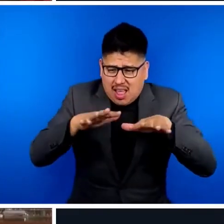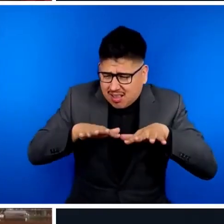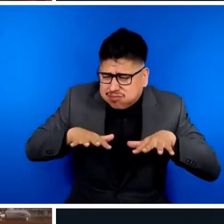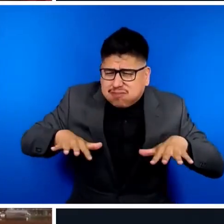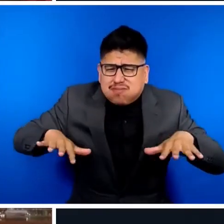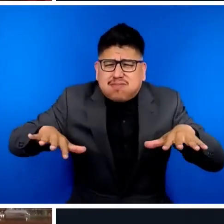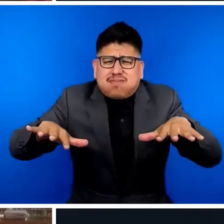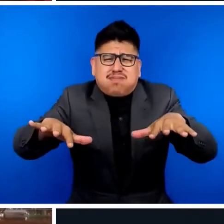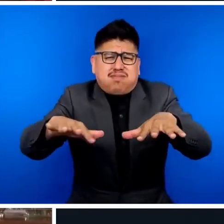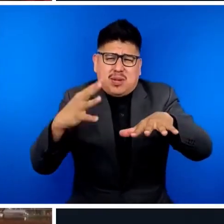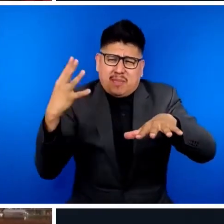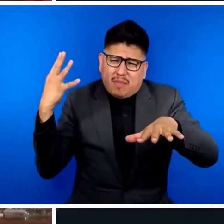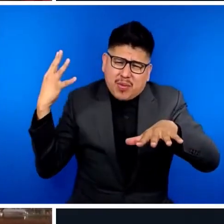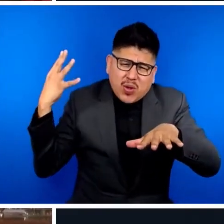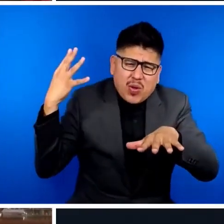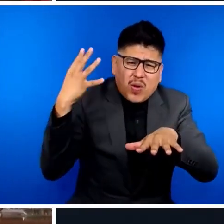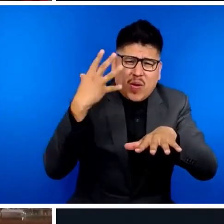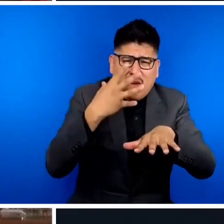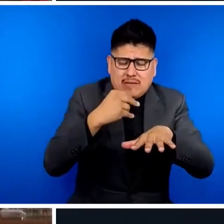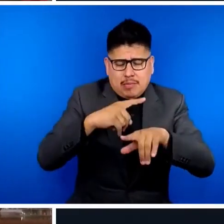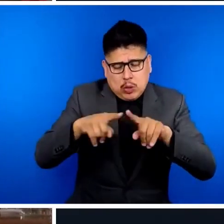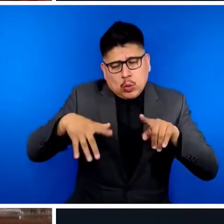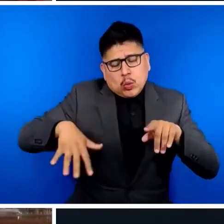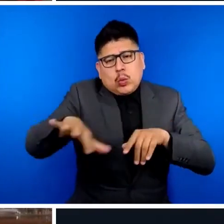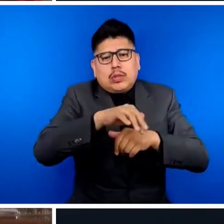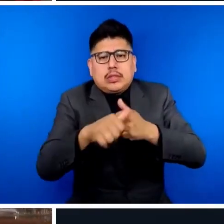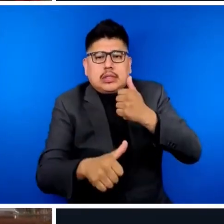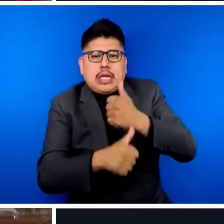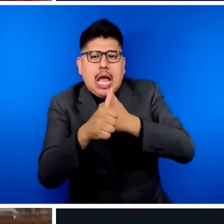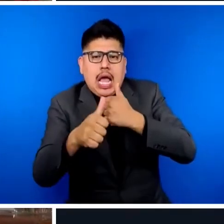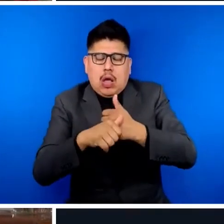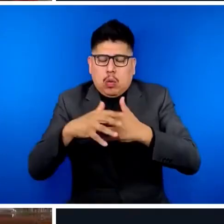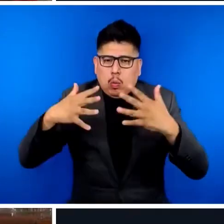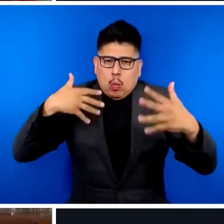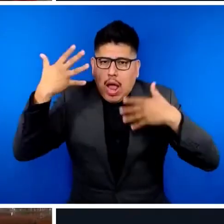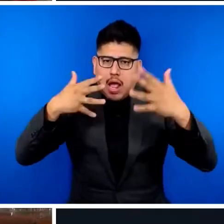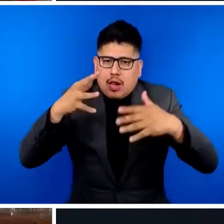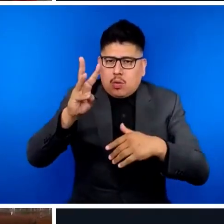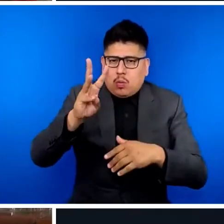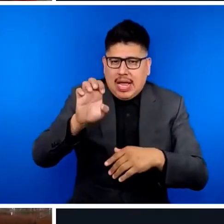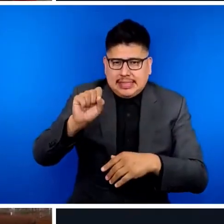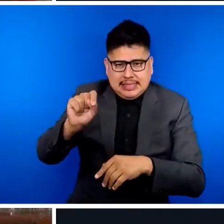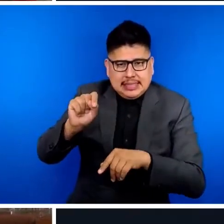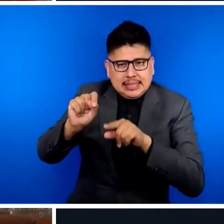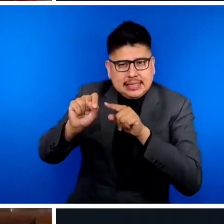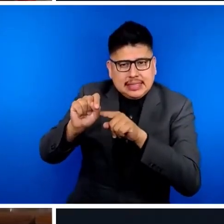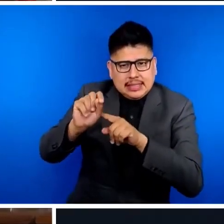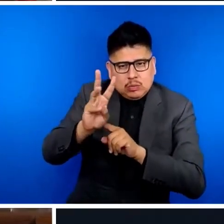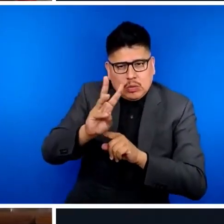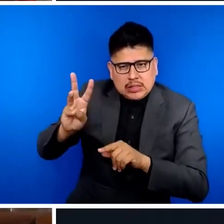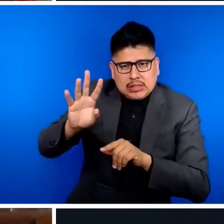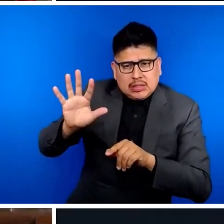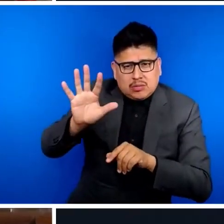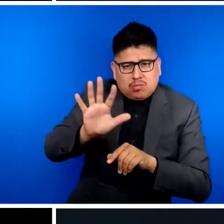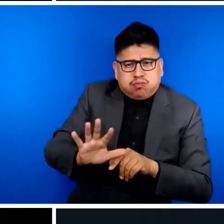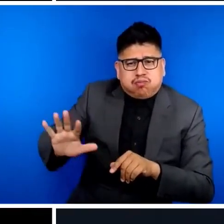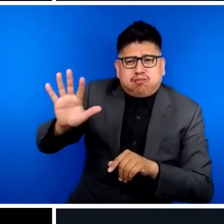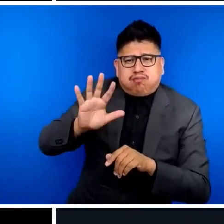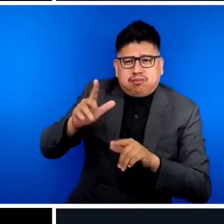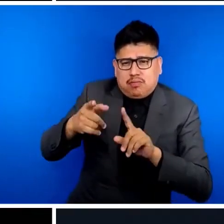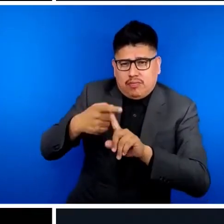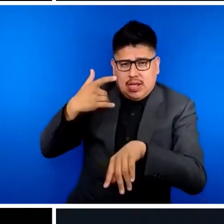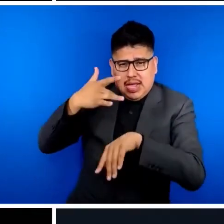very dangerous Wild West. From empty marshes and wide open plains, we raised up